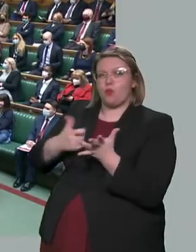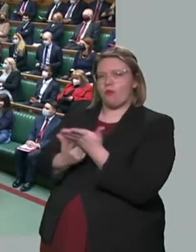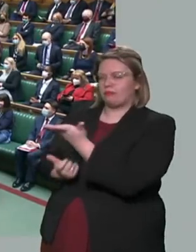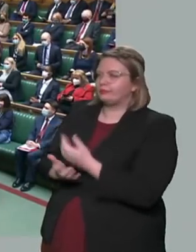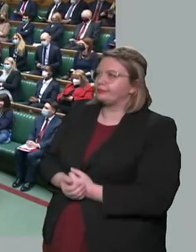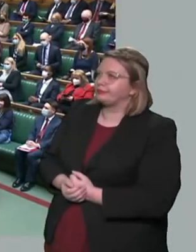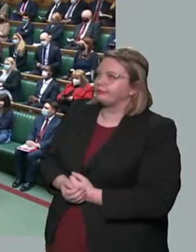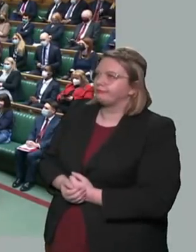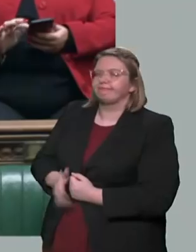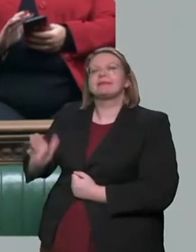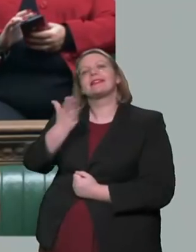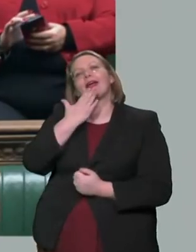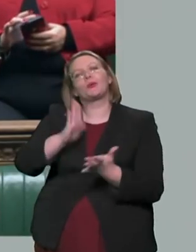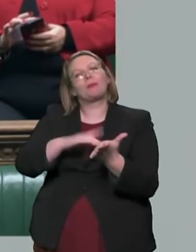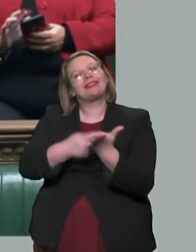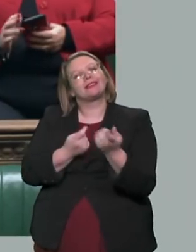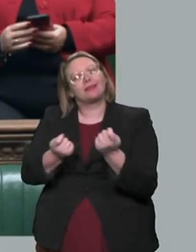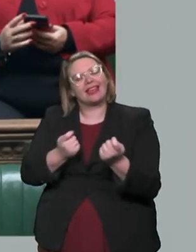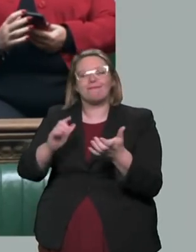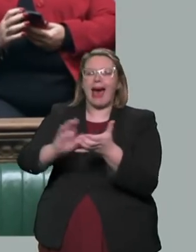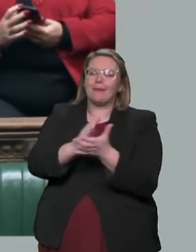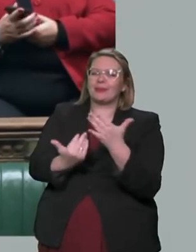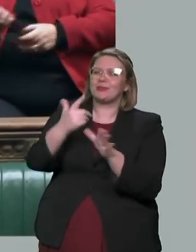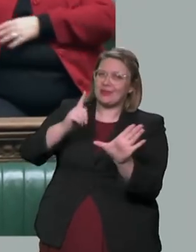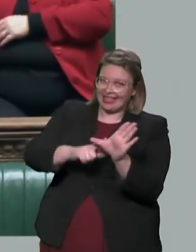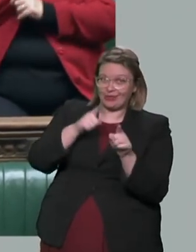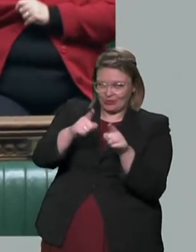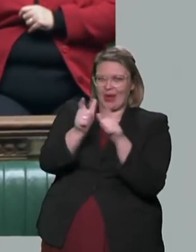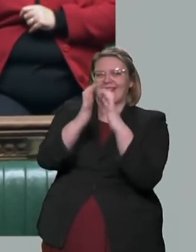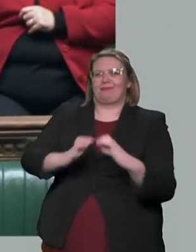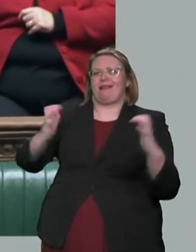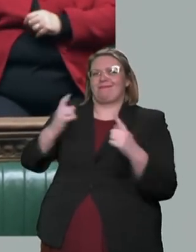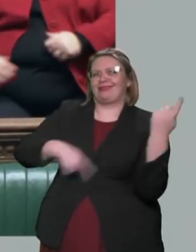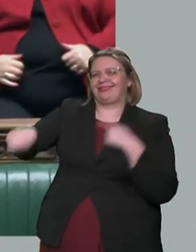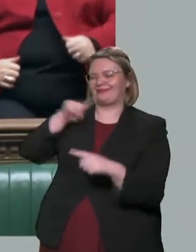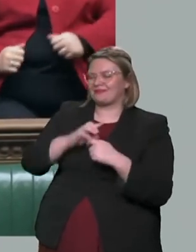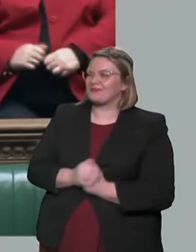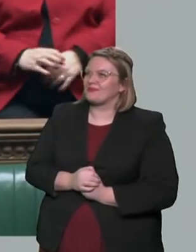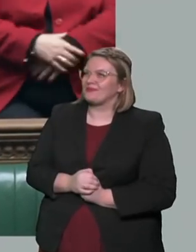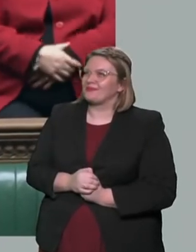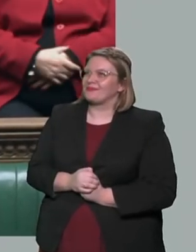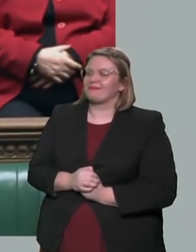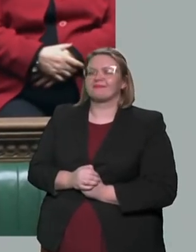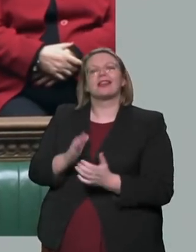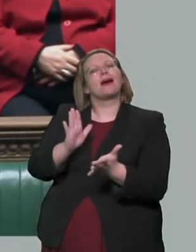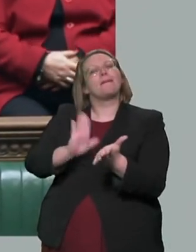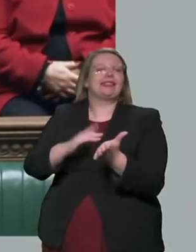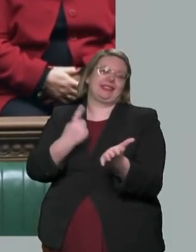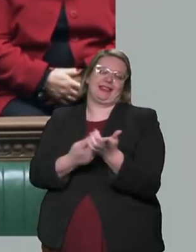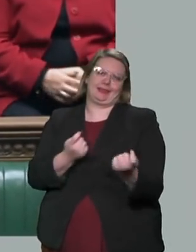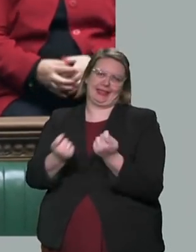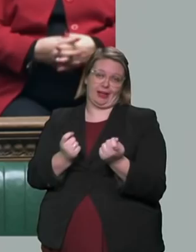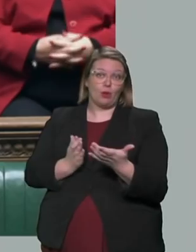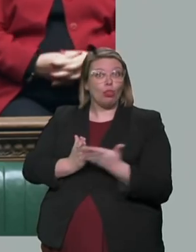Thank you, Mr. Speaker, and a Happy New Year to you and the rest of the House. Mr. Speaker, over the Christmas